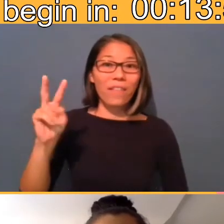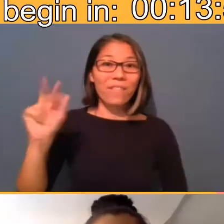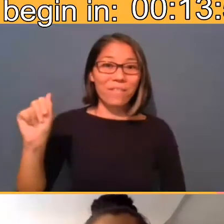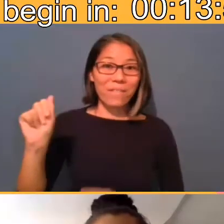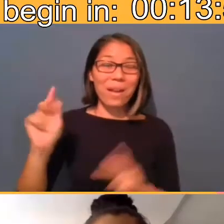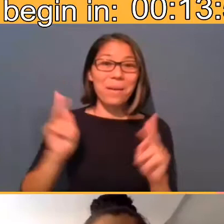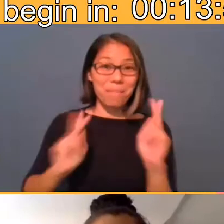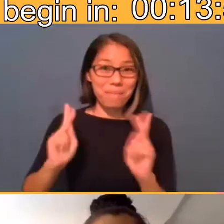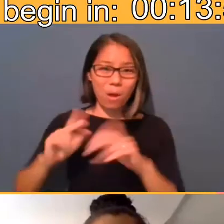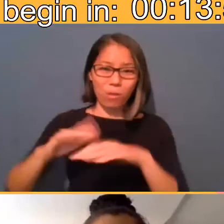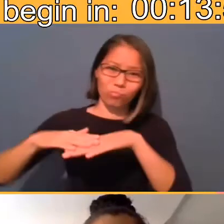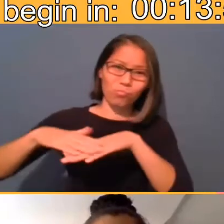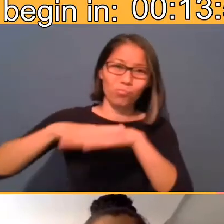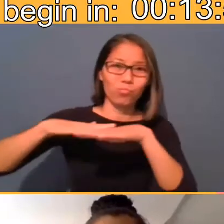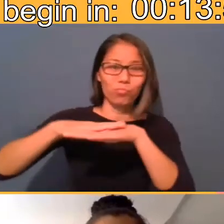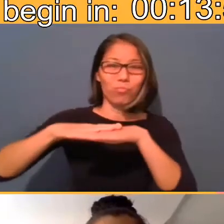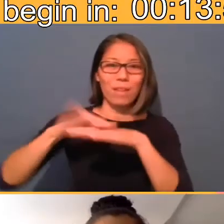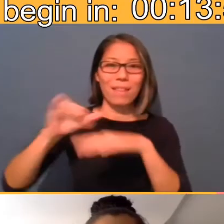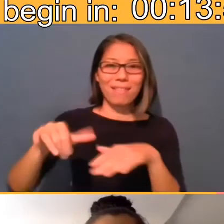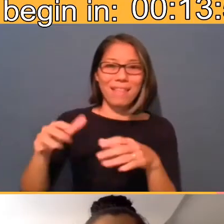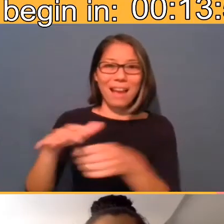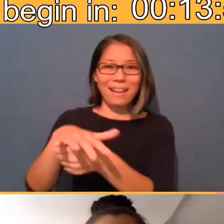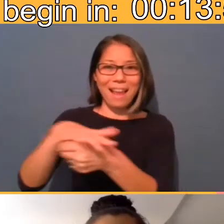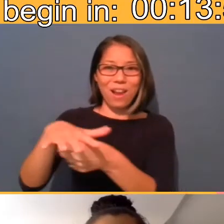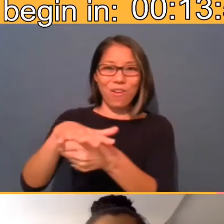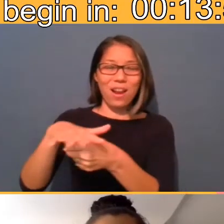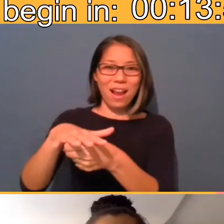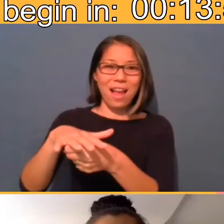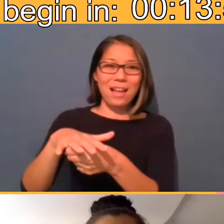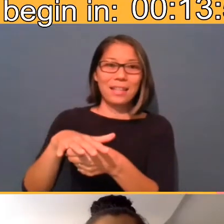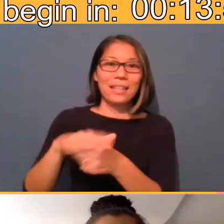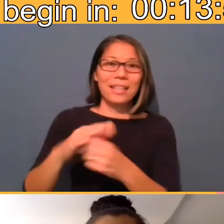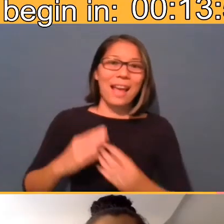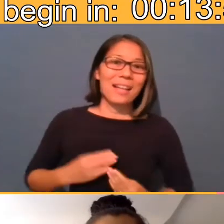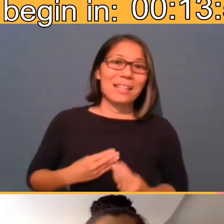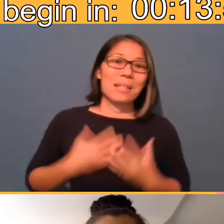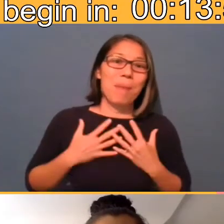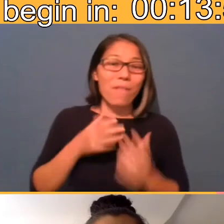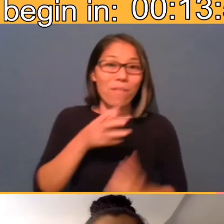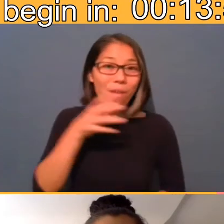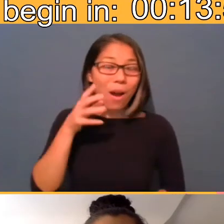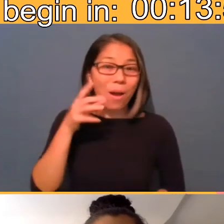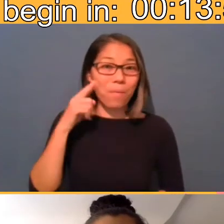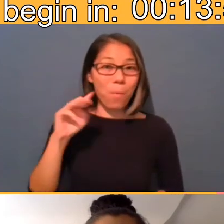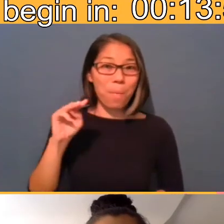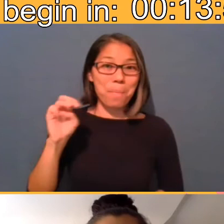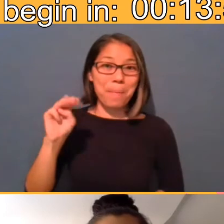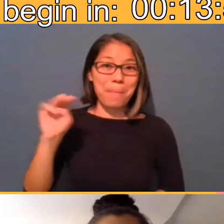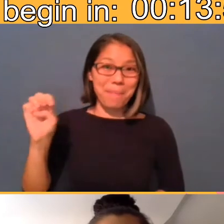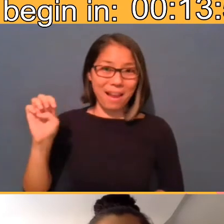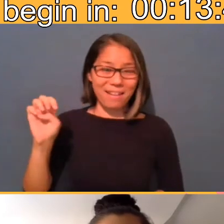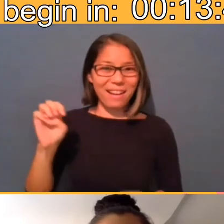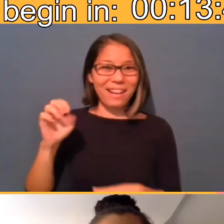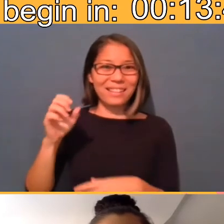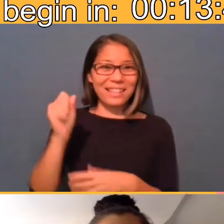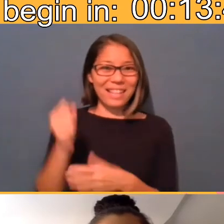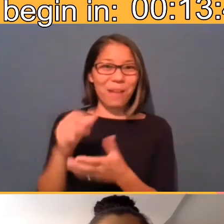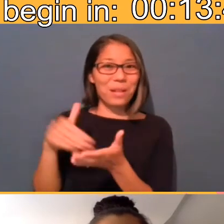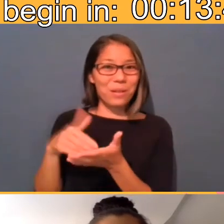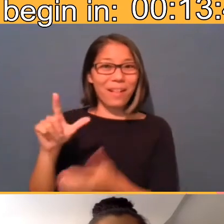are indigenous to the place that inspired A Farm for Meme, and it is also the place that I